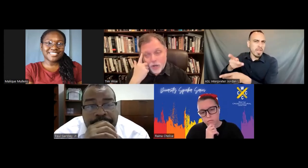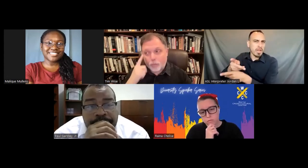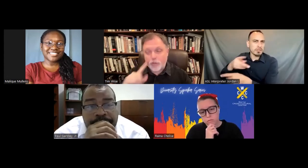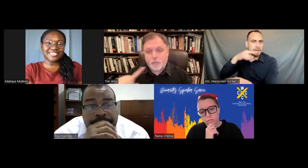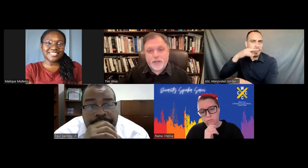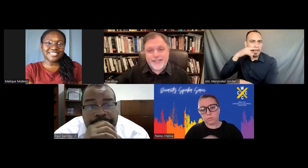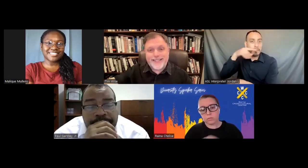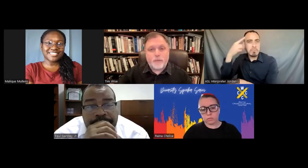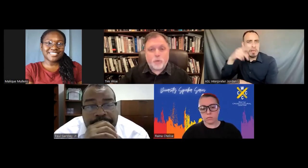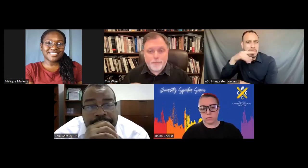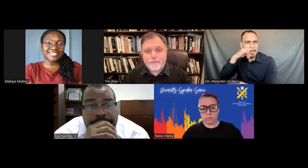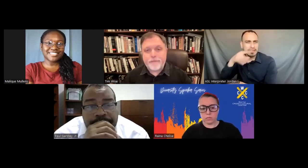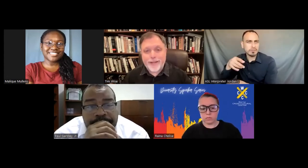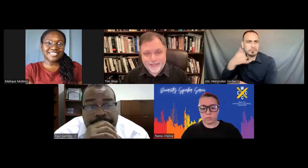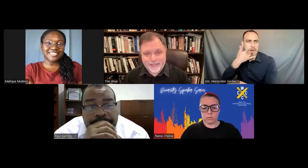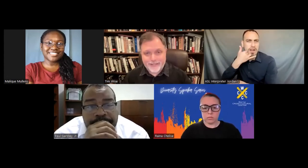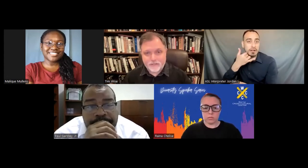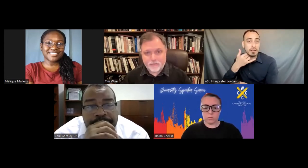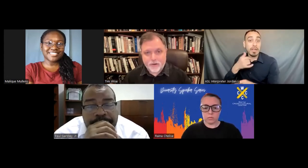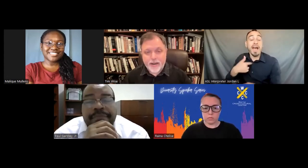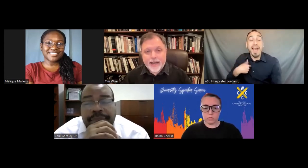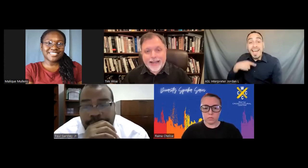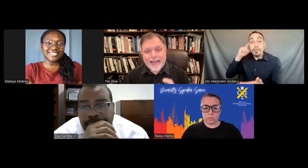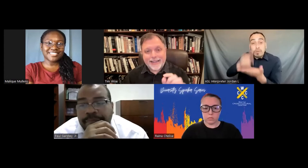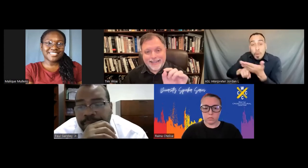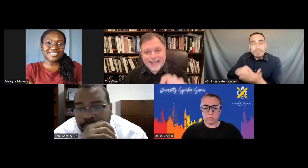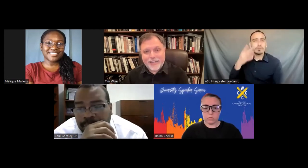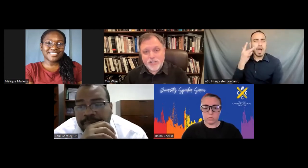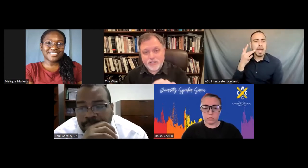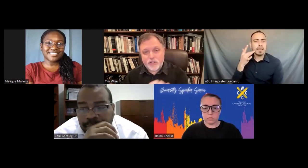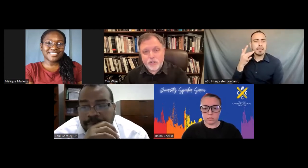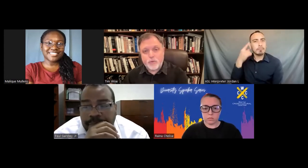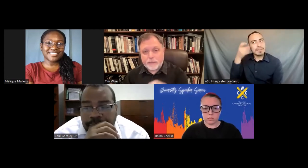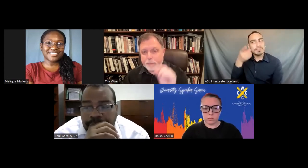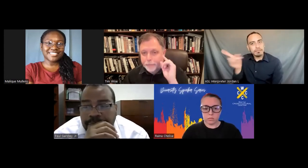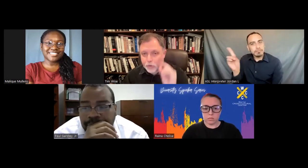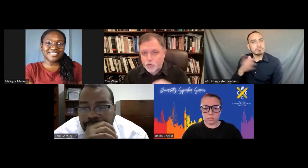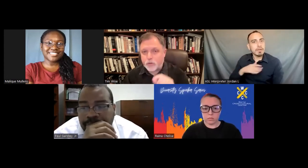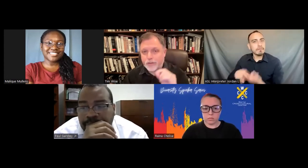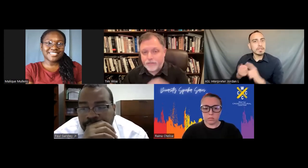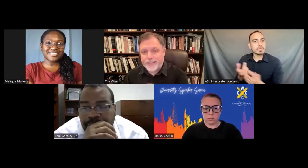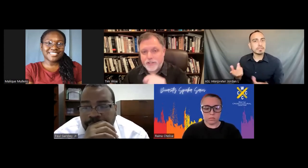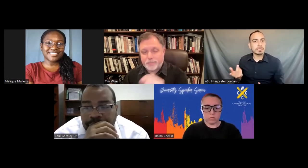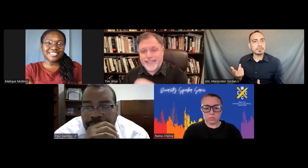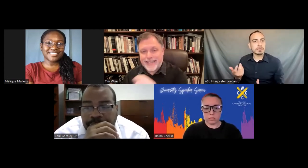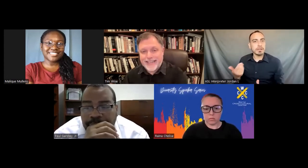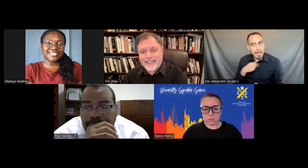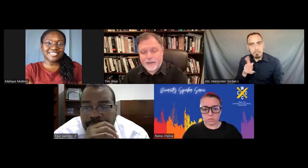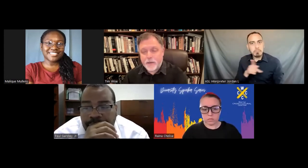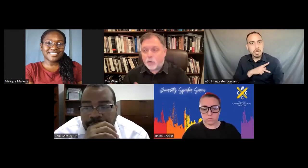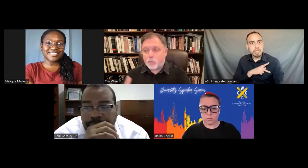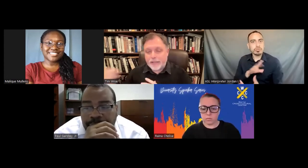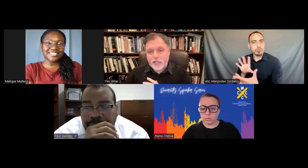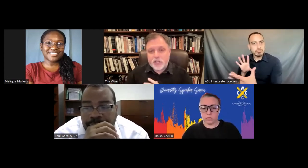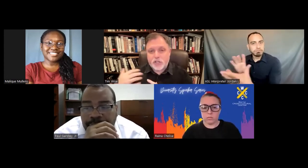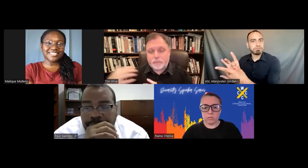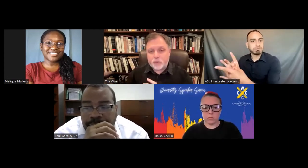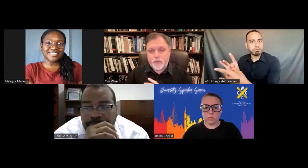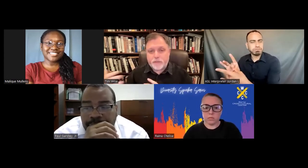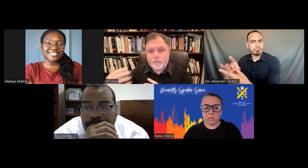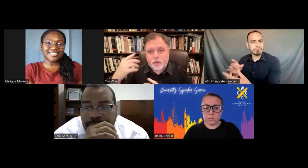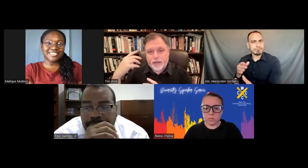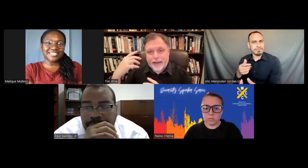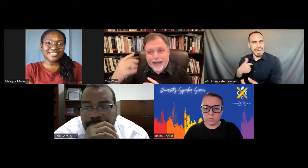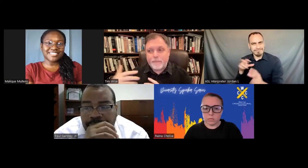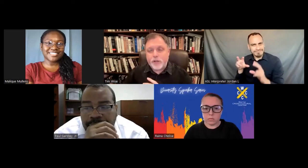it was because they were my friends, right? I had a connection to them, a personal investment in them, relationships